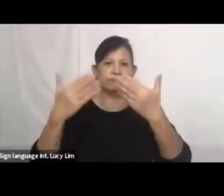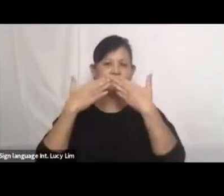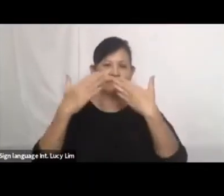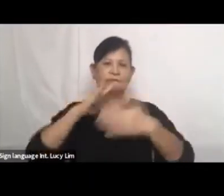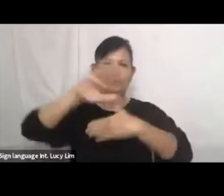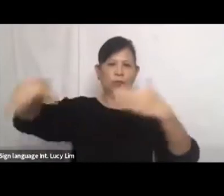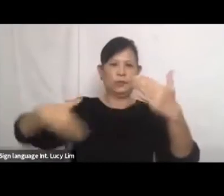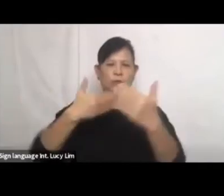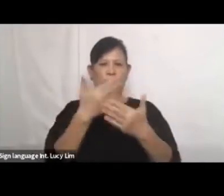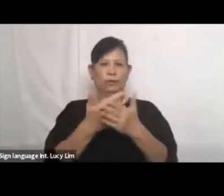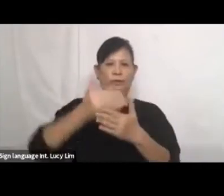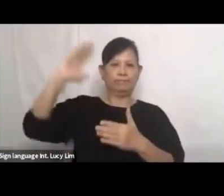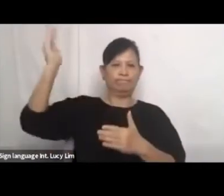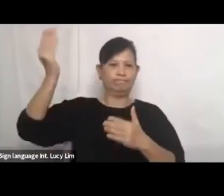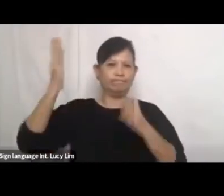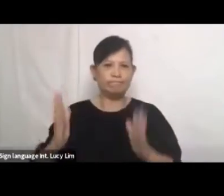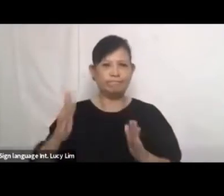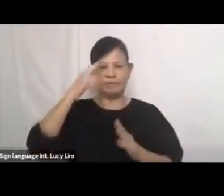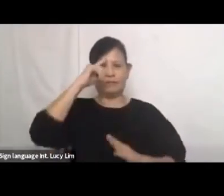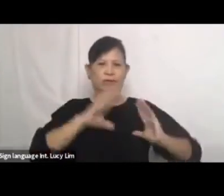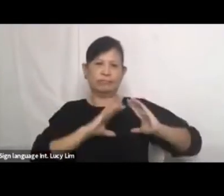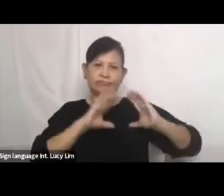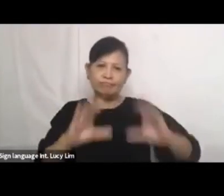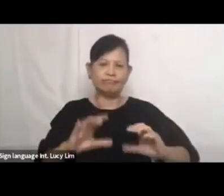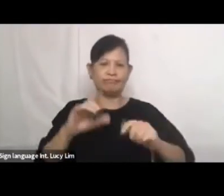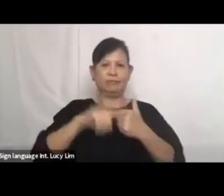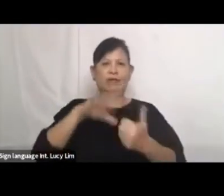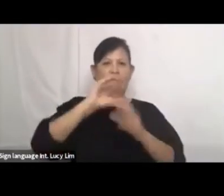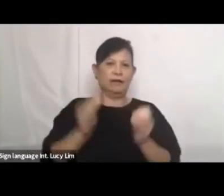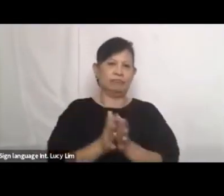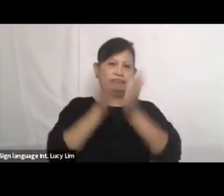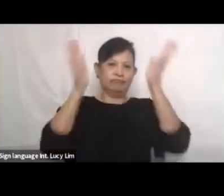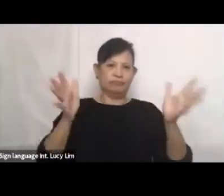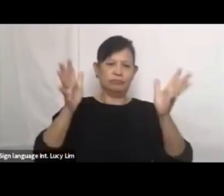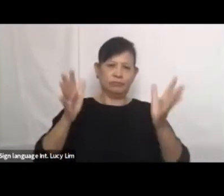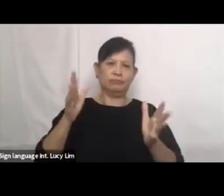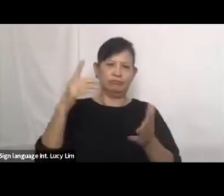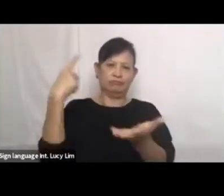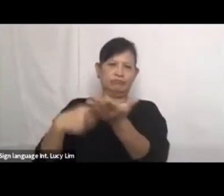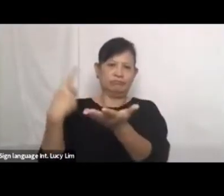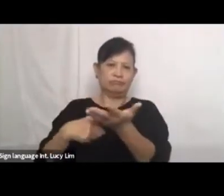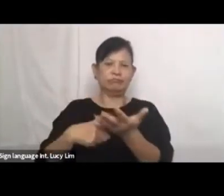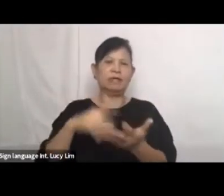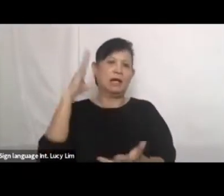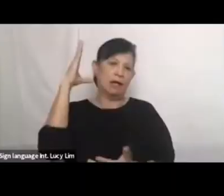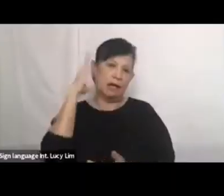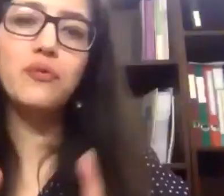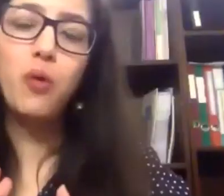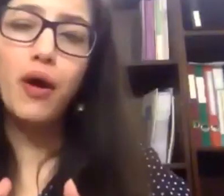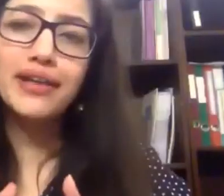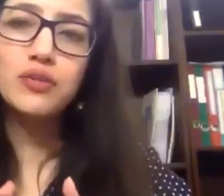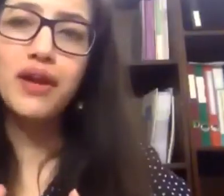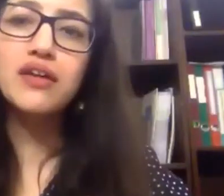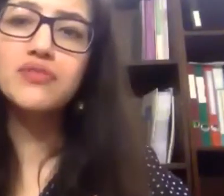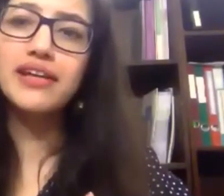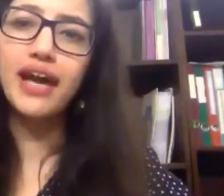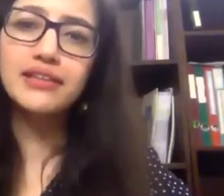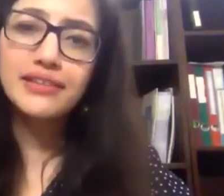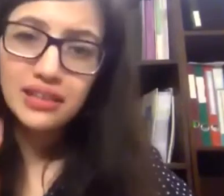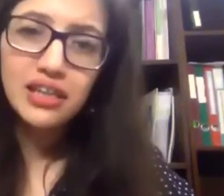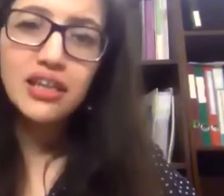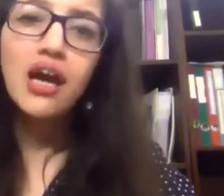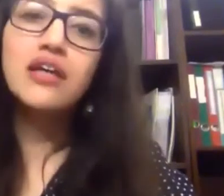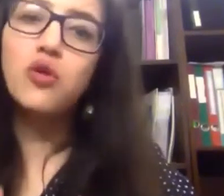your contribution and rich discussions and your experiences, because this really brings the point where we